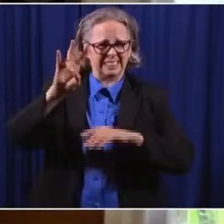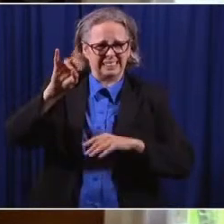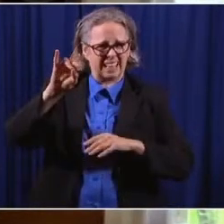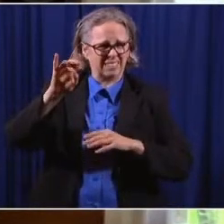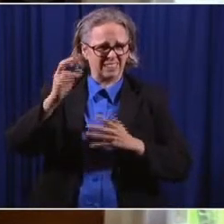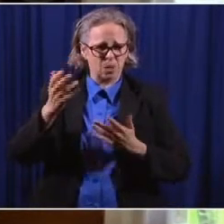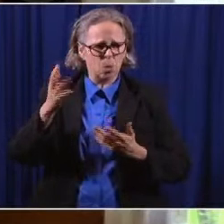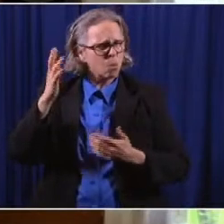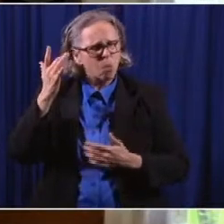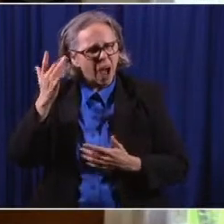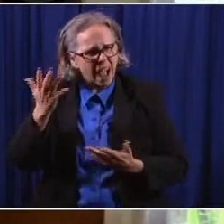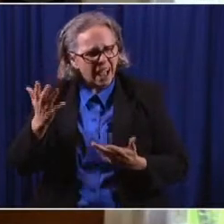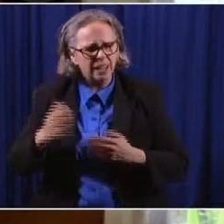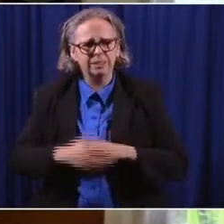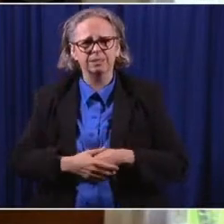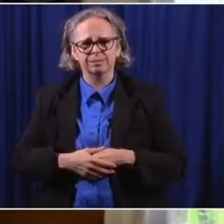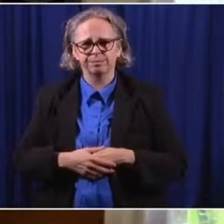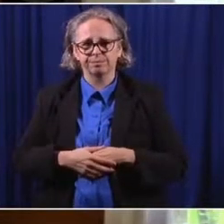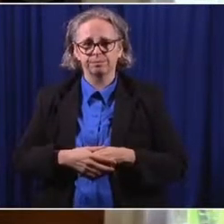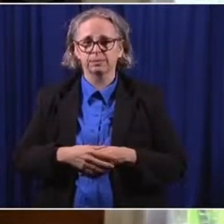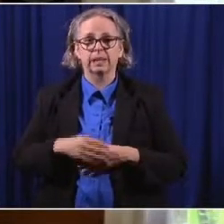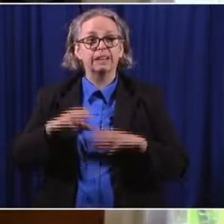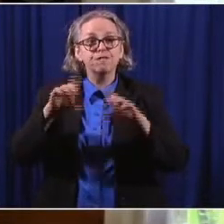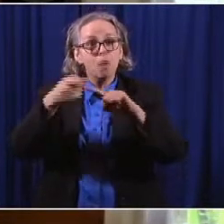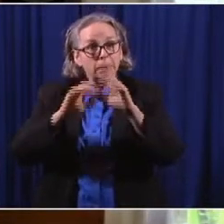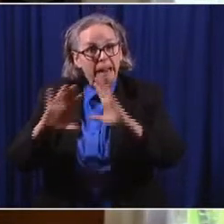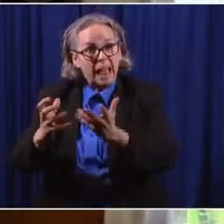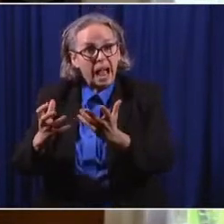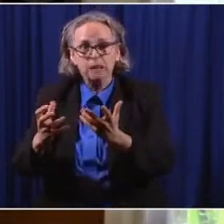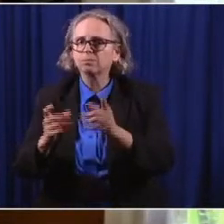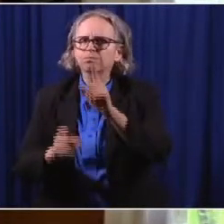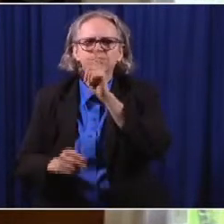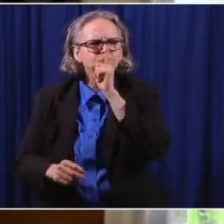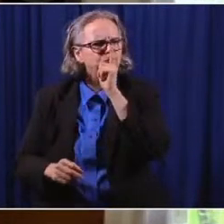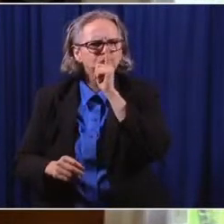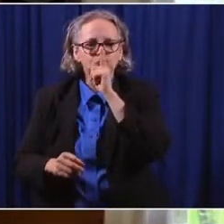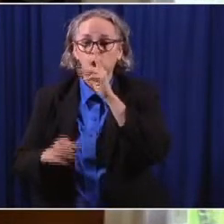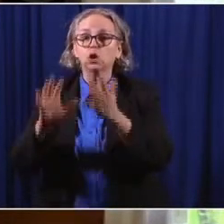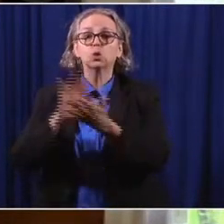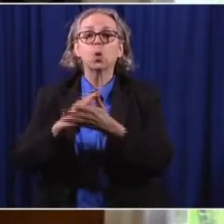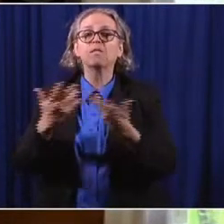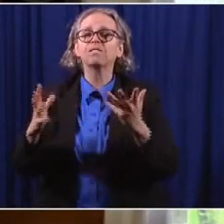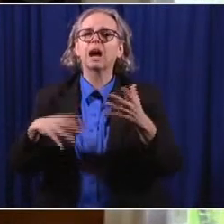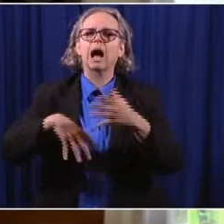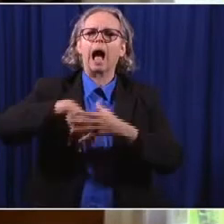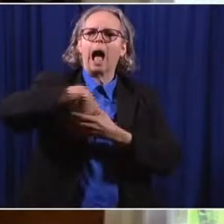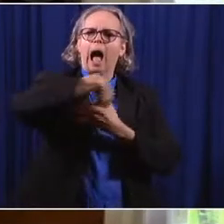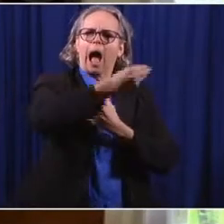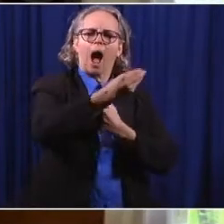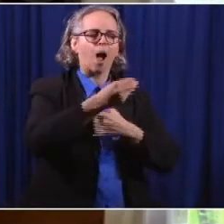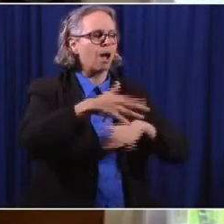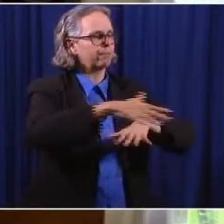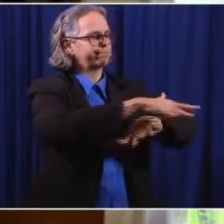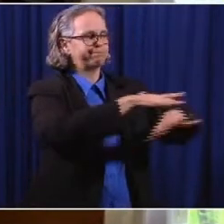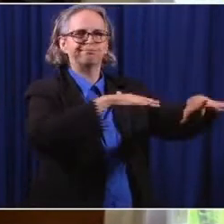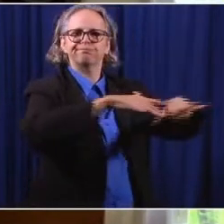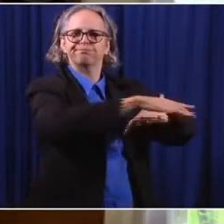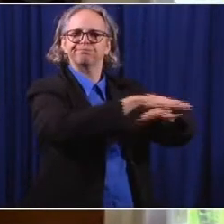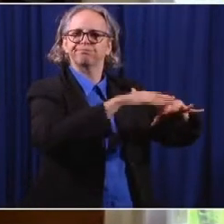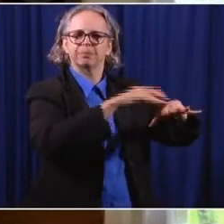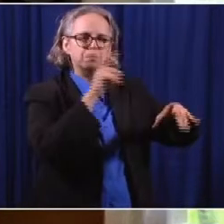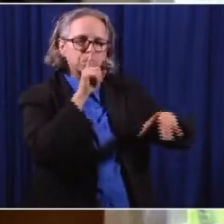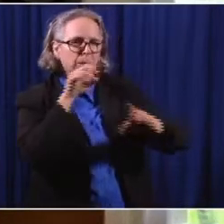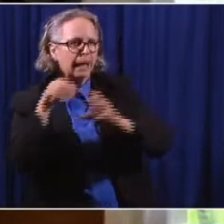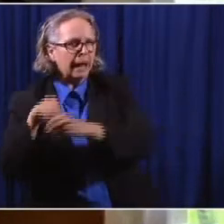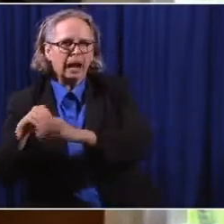social gatherings. And again, that's a common theme as we've seen in our schools. To help combat the spread, the university